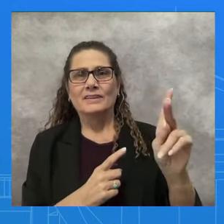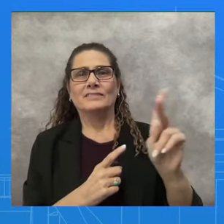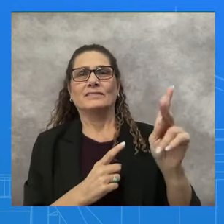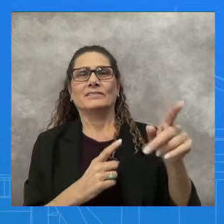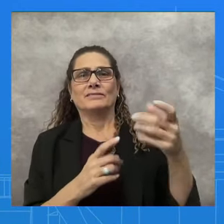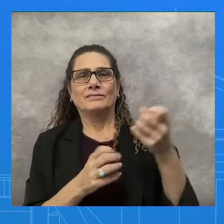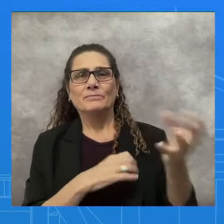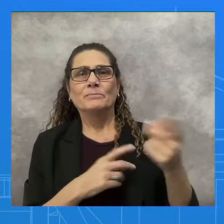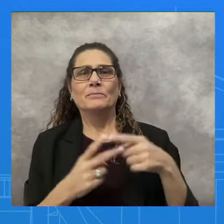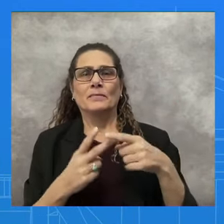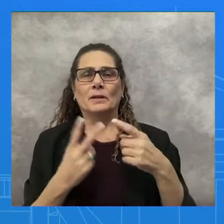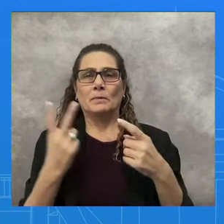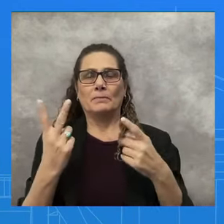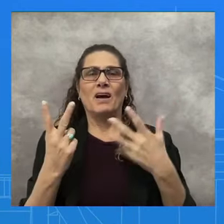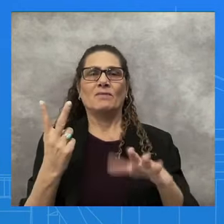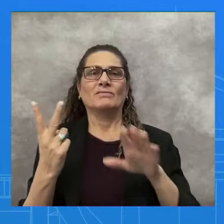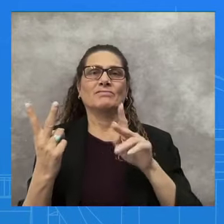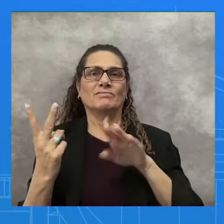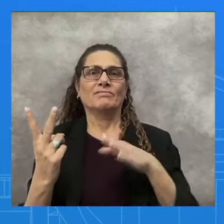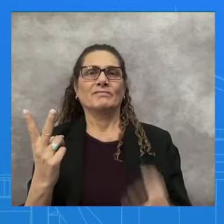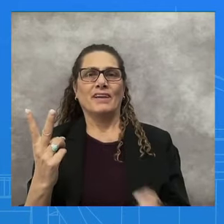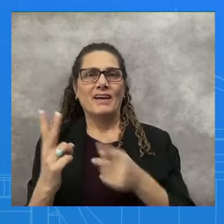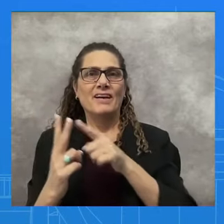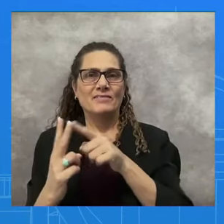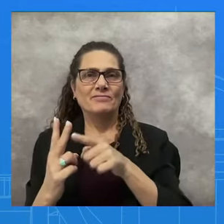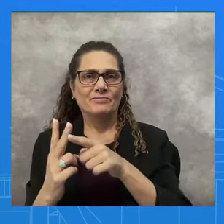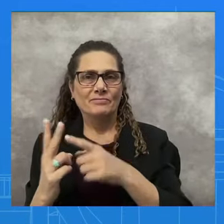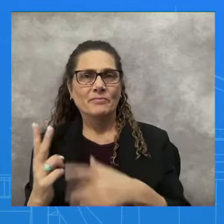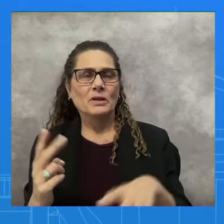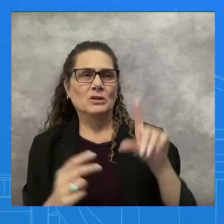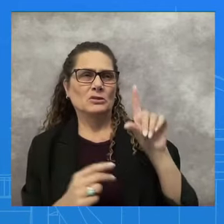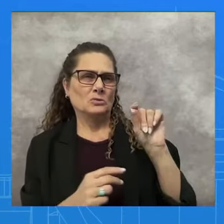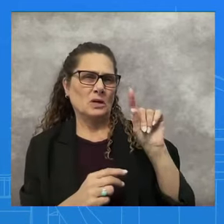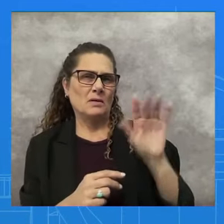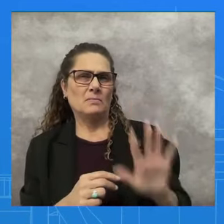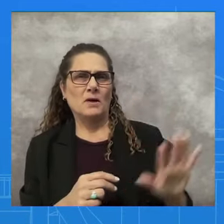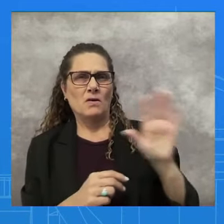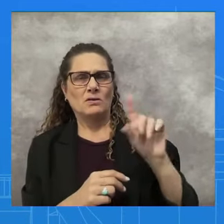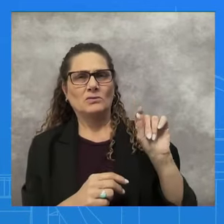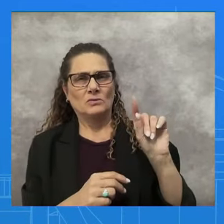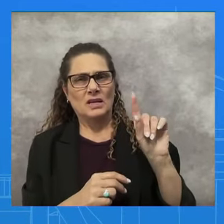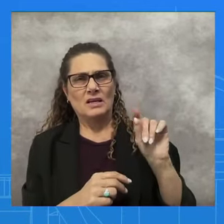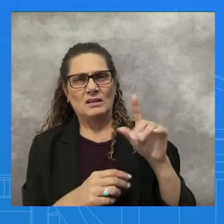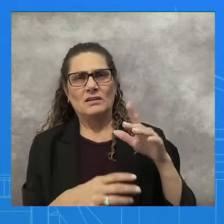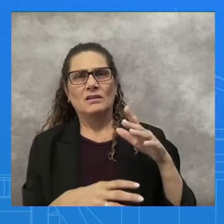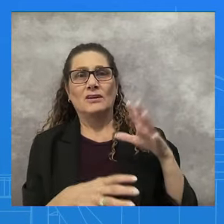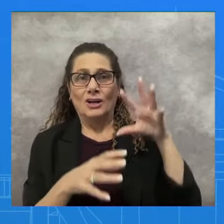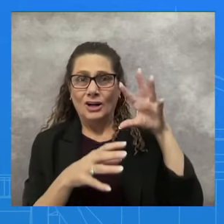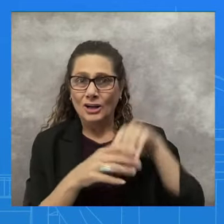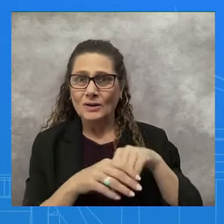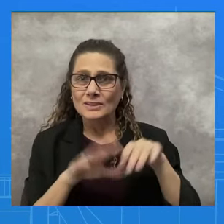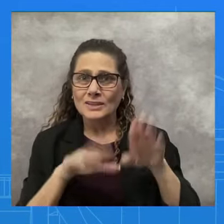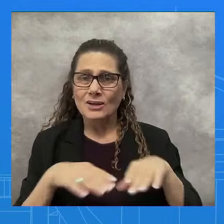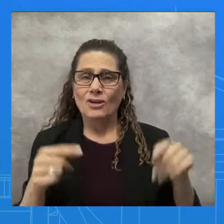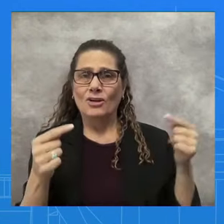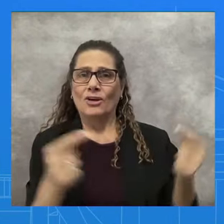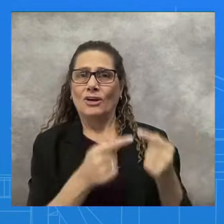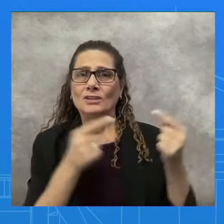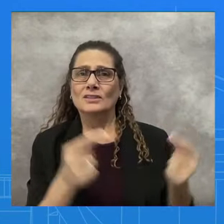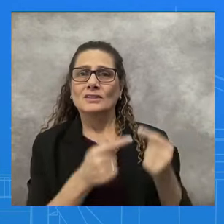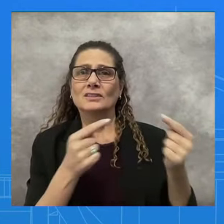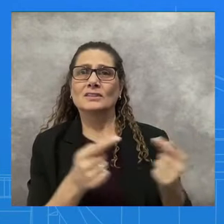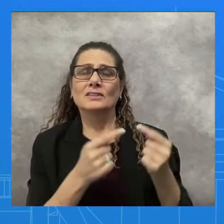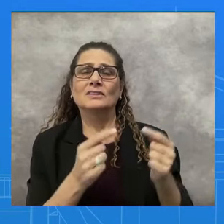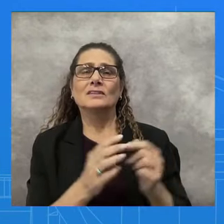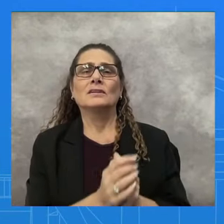than 20, including several children. We pray for the families who lost loved ones, and